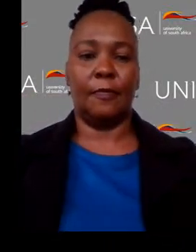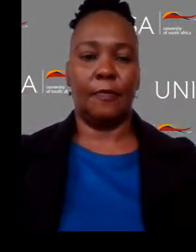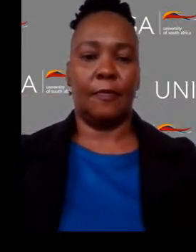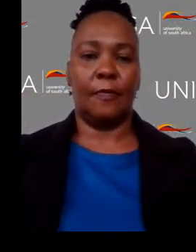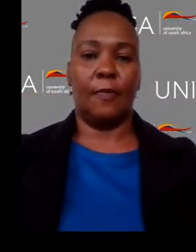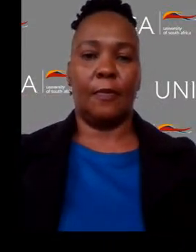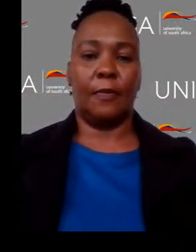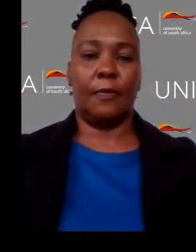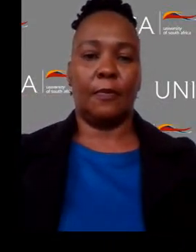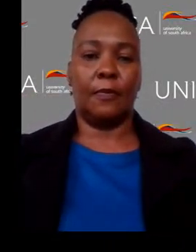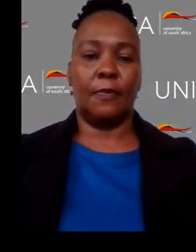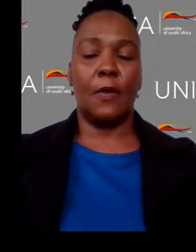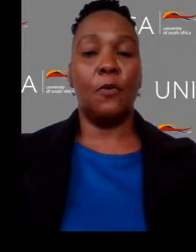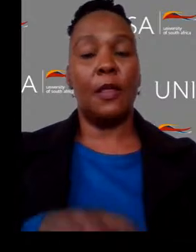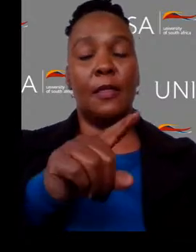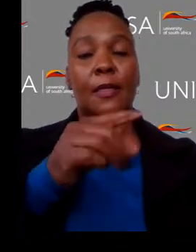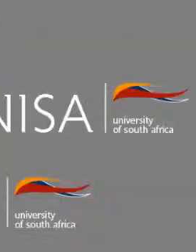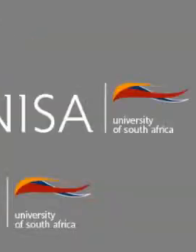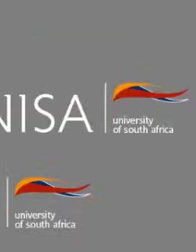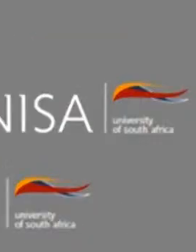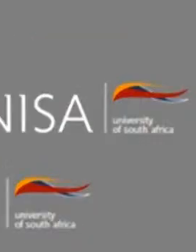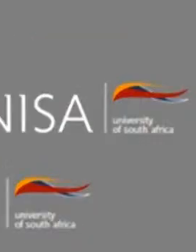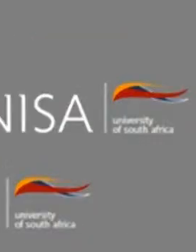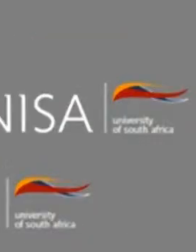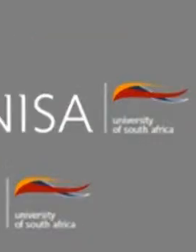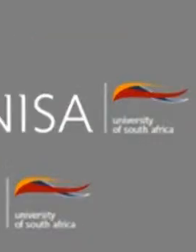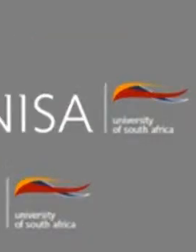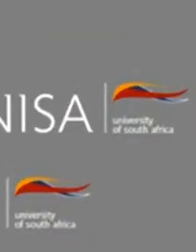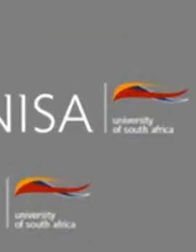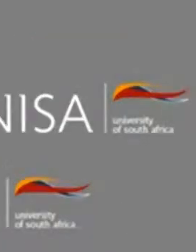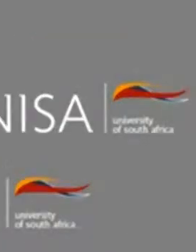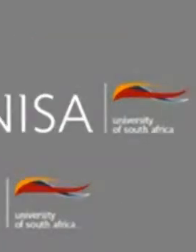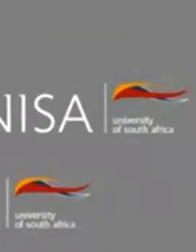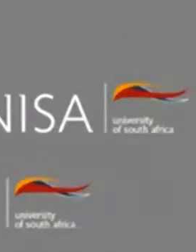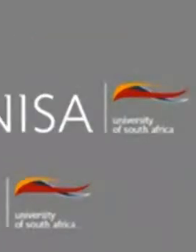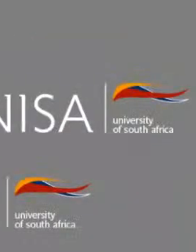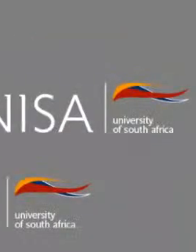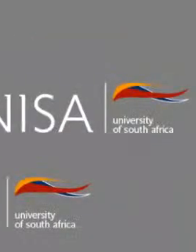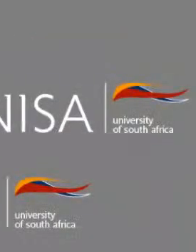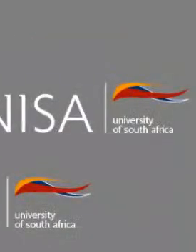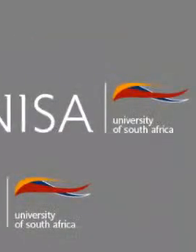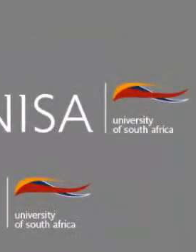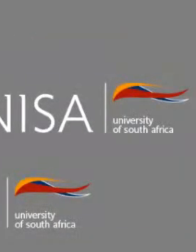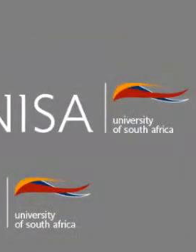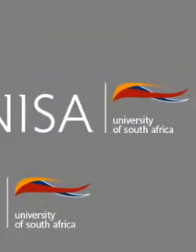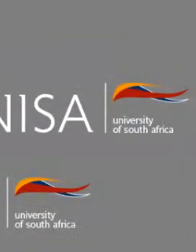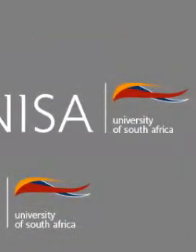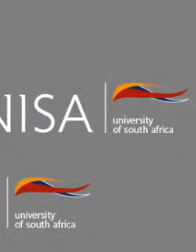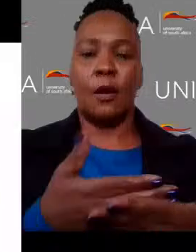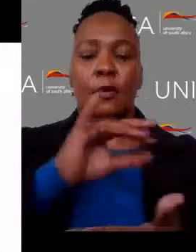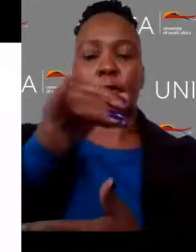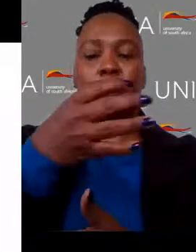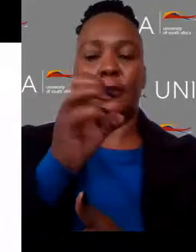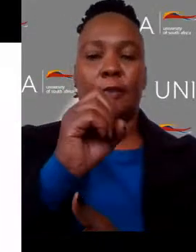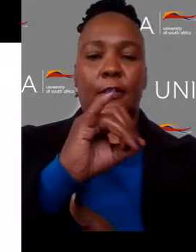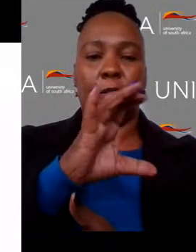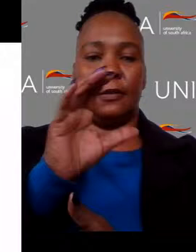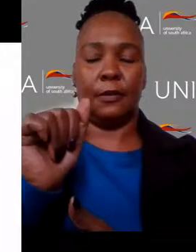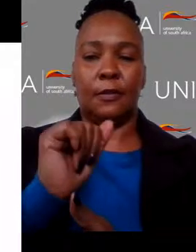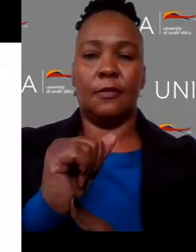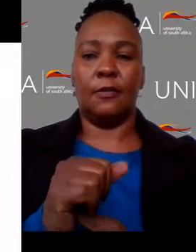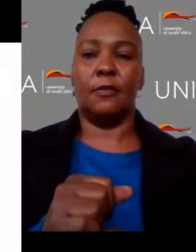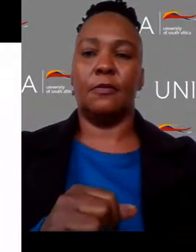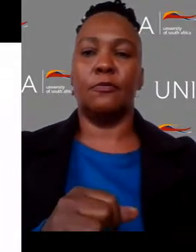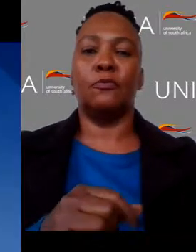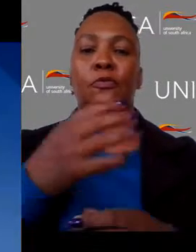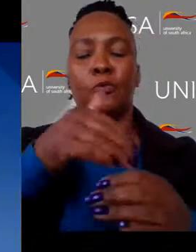So with that message from the exam committee, I'm going to hand over now to Jessica that will take you through what